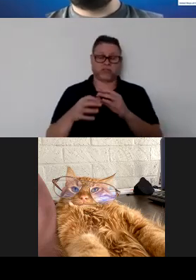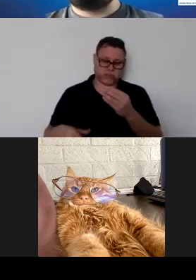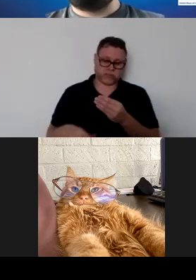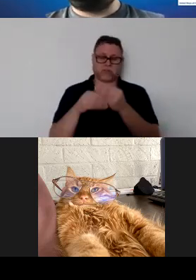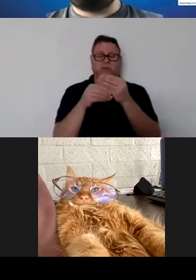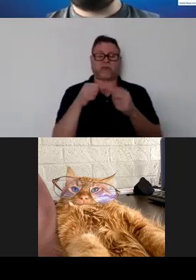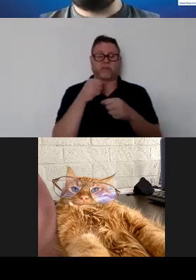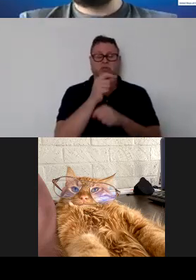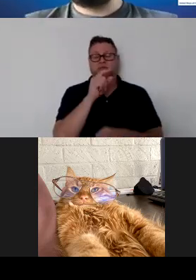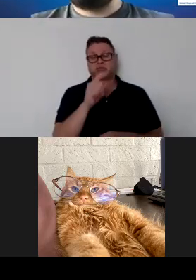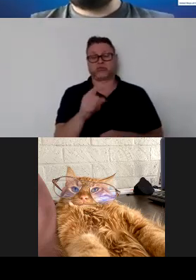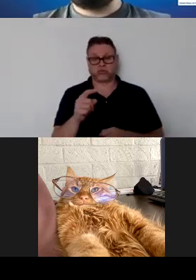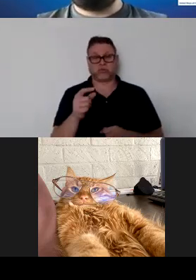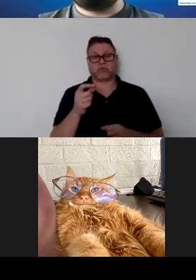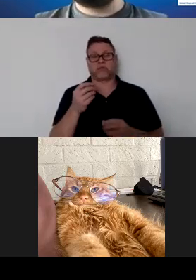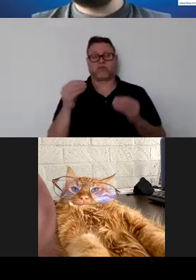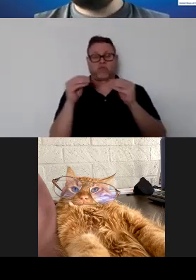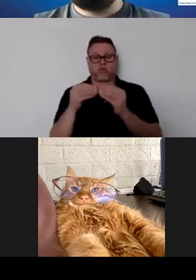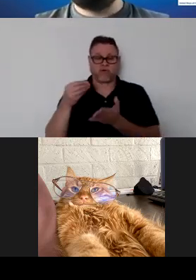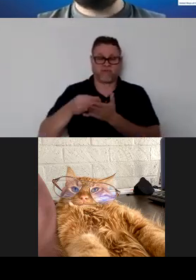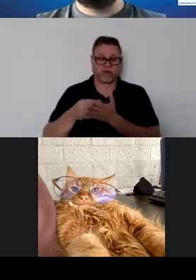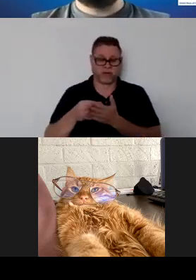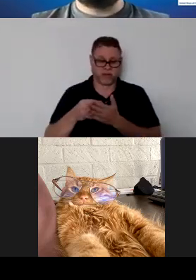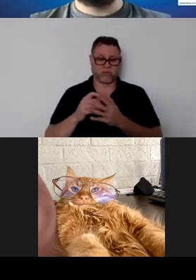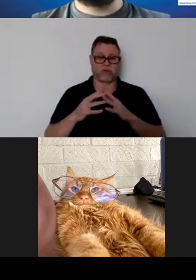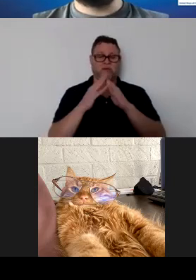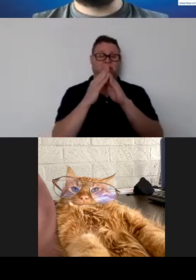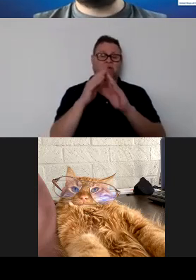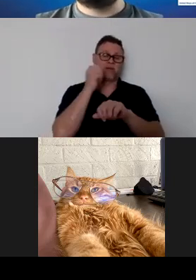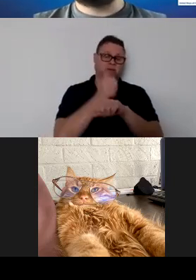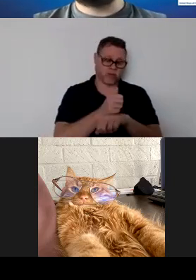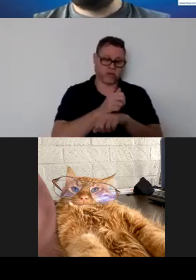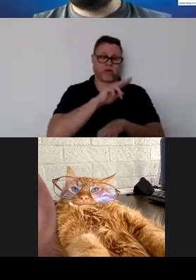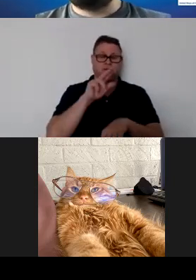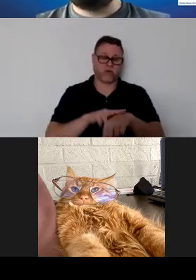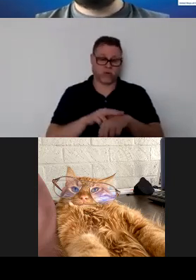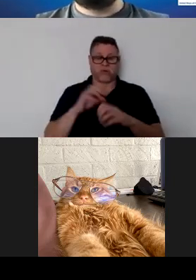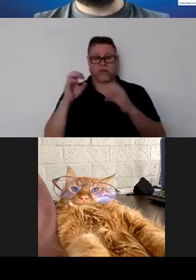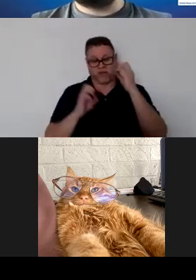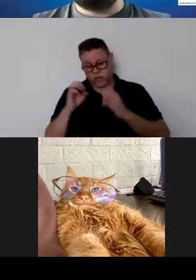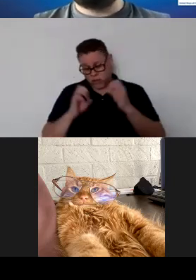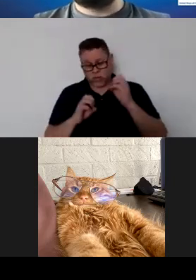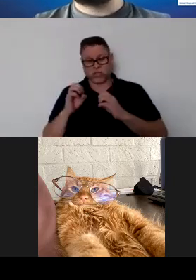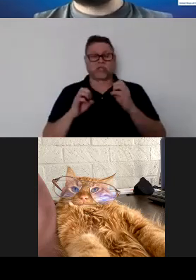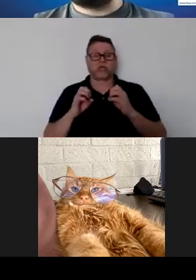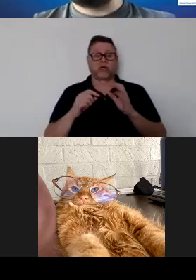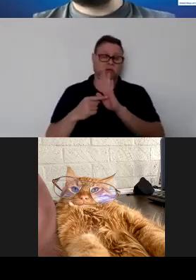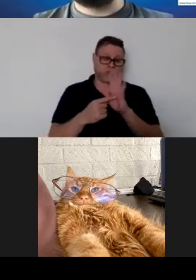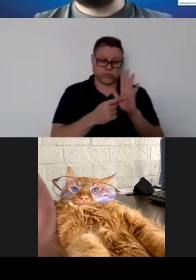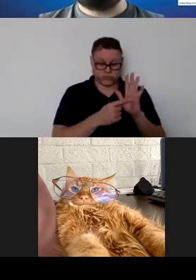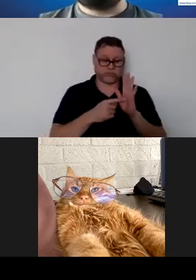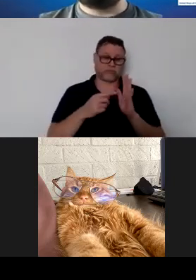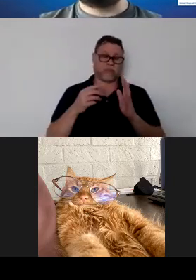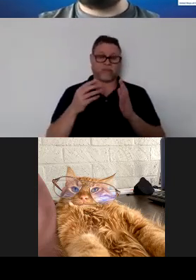to ensure that there's going to be a little bit more funding to help with implementation, but of course with evaluation, data collection, things of that